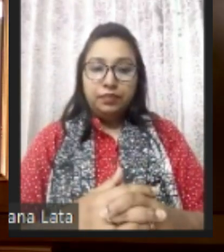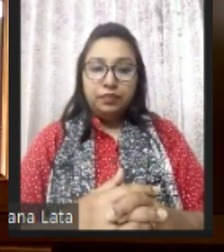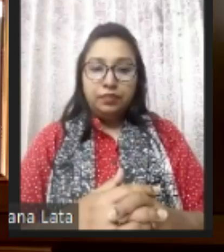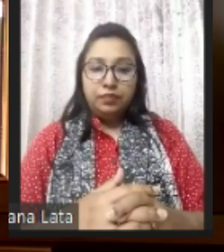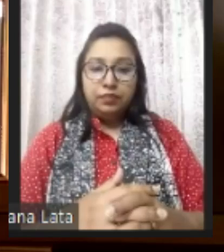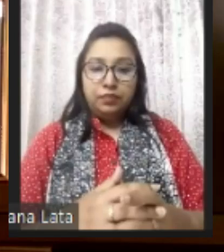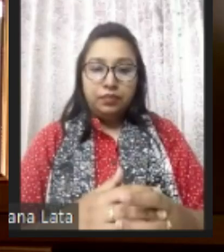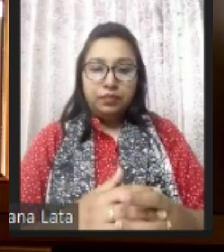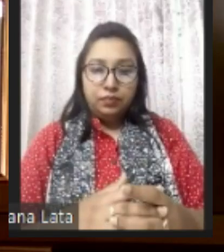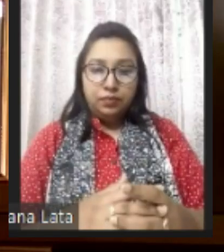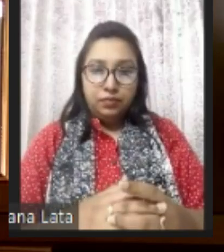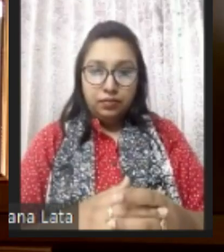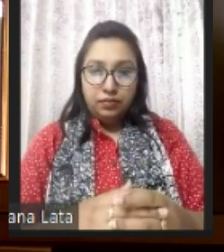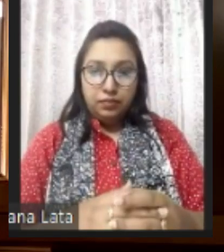accessibility.